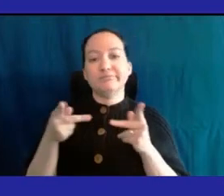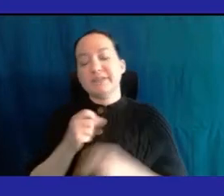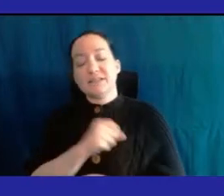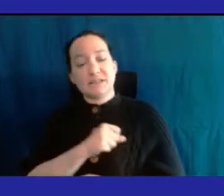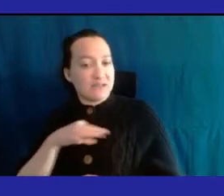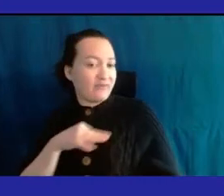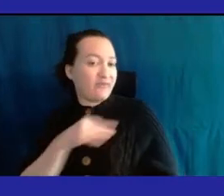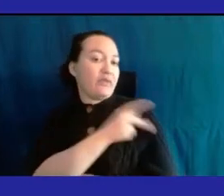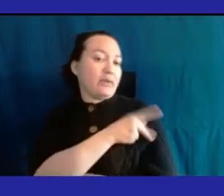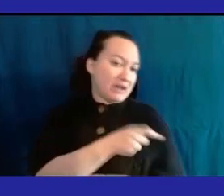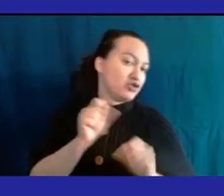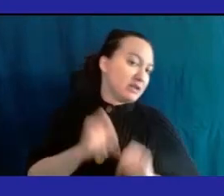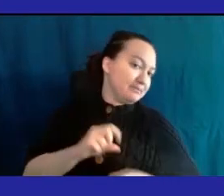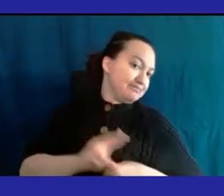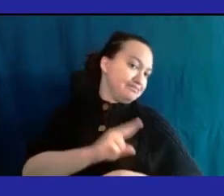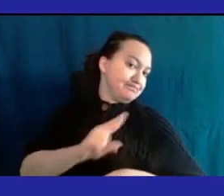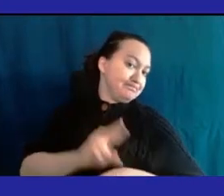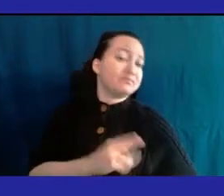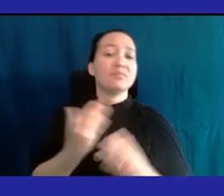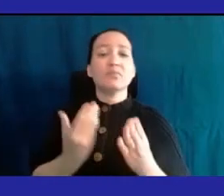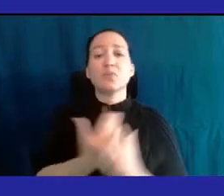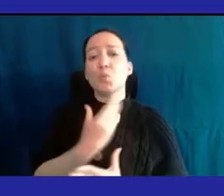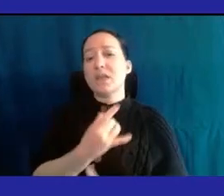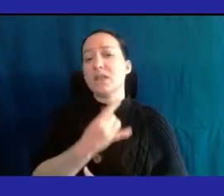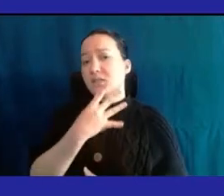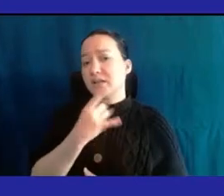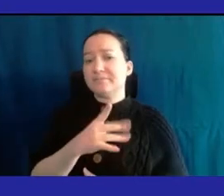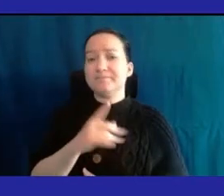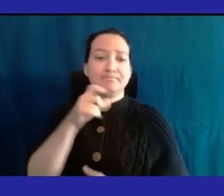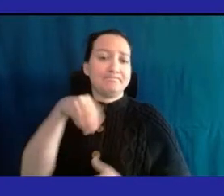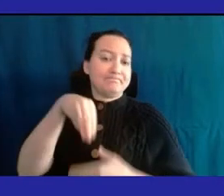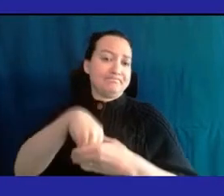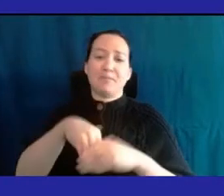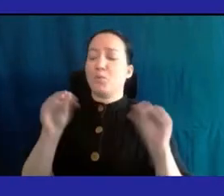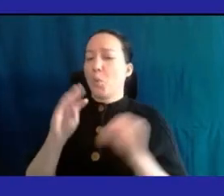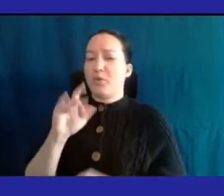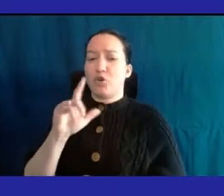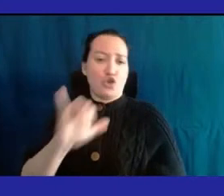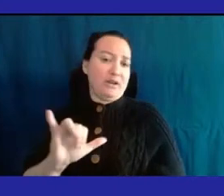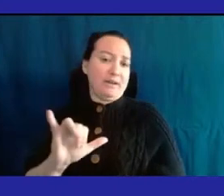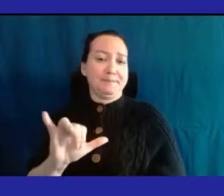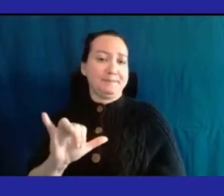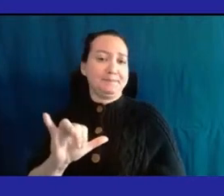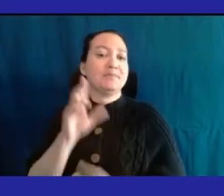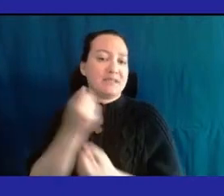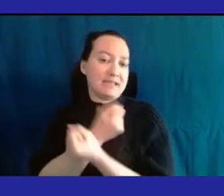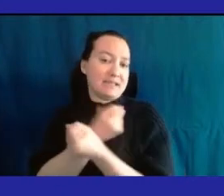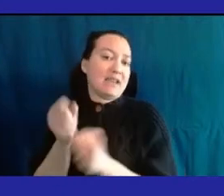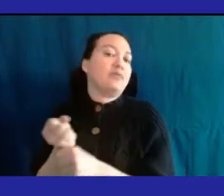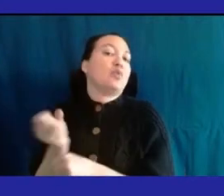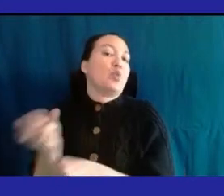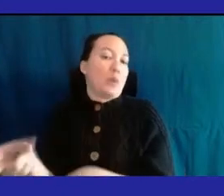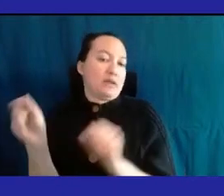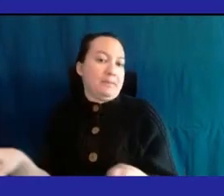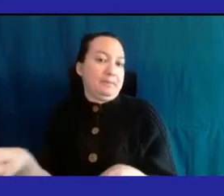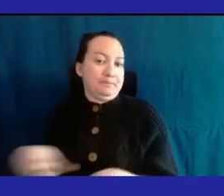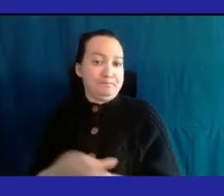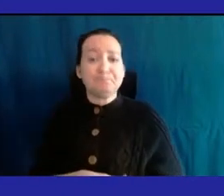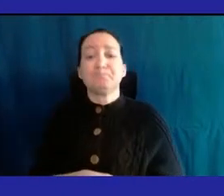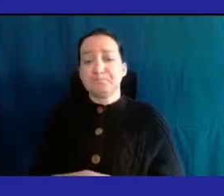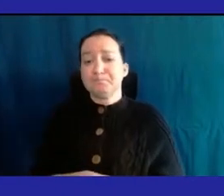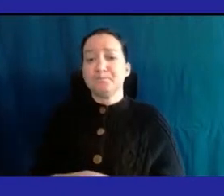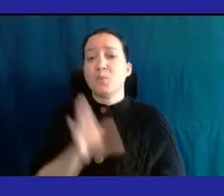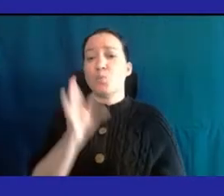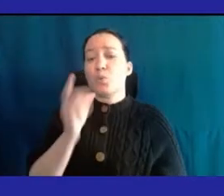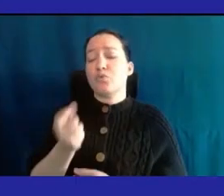and patients. The new light bulbs do not contain any mercury, so they will be safe to dispose. So we'll be